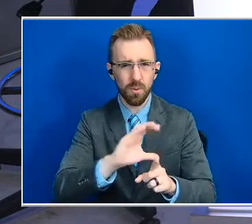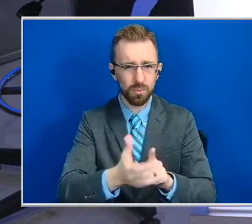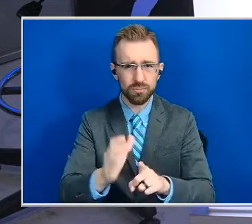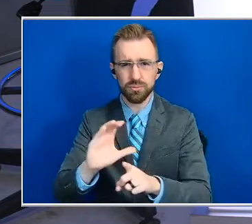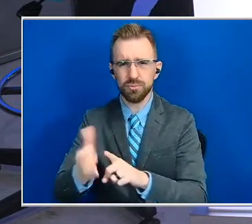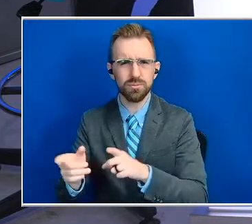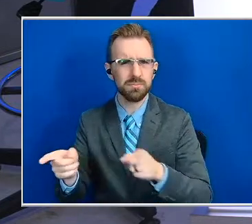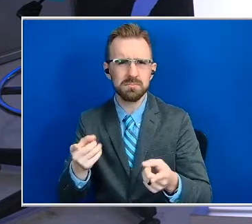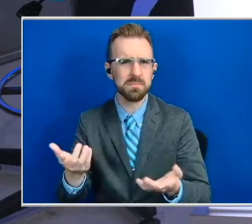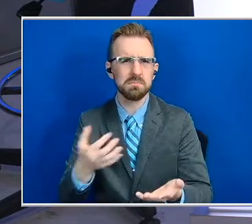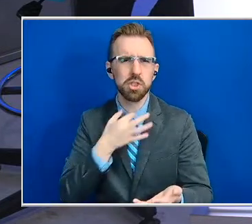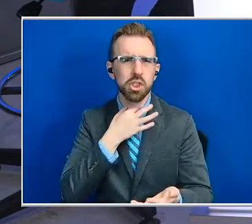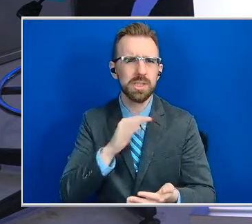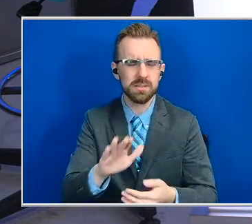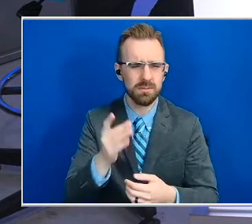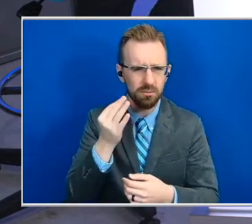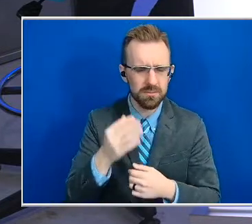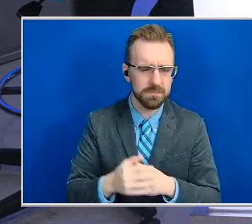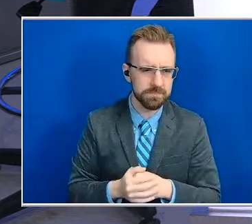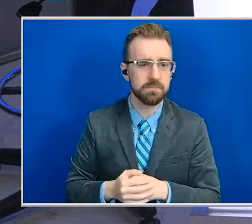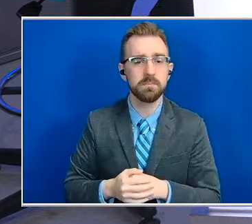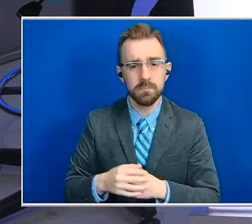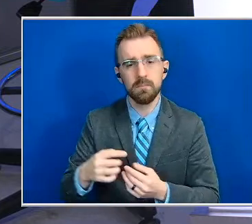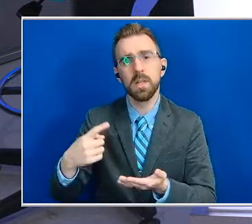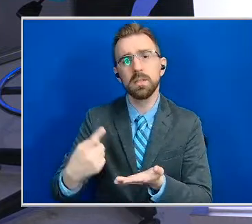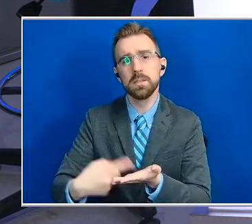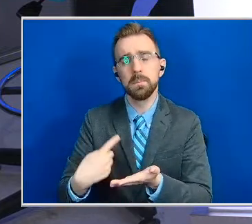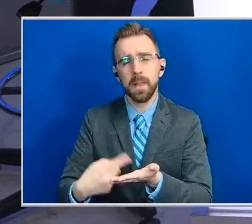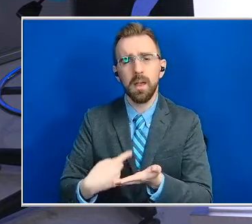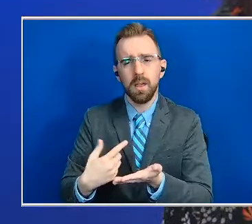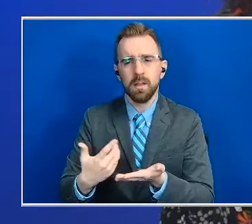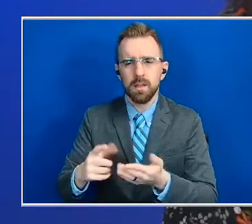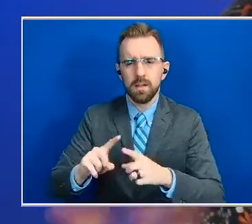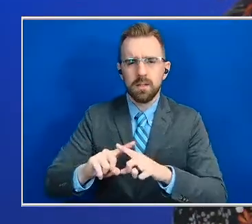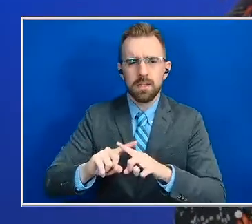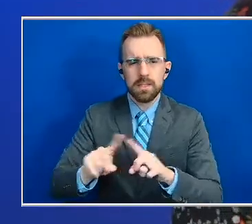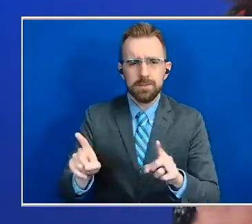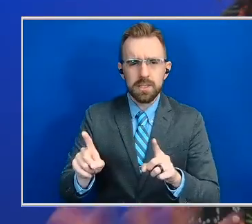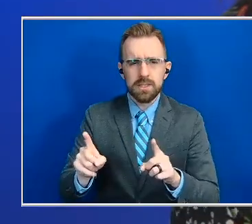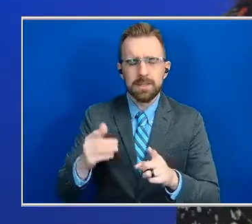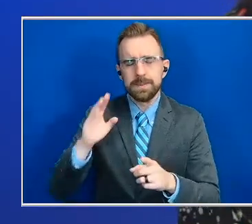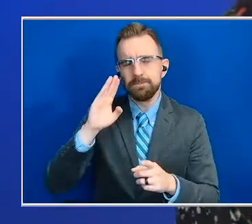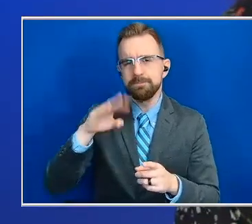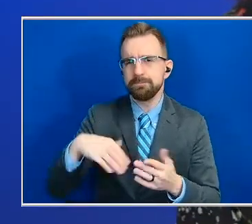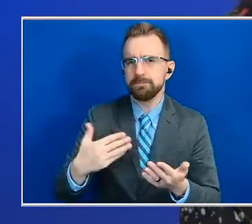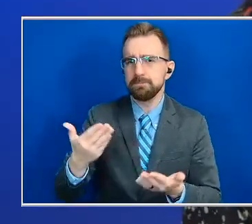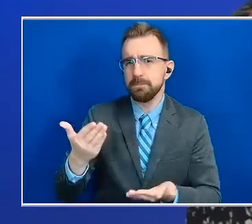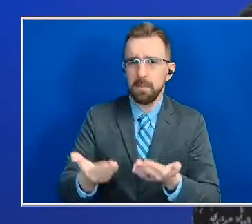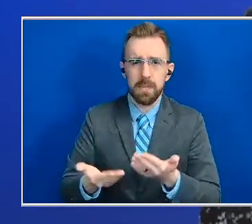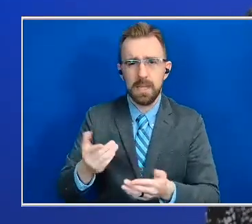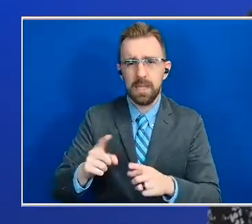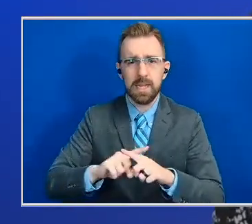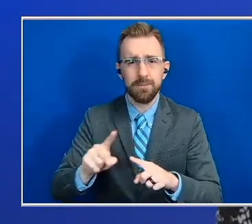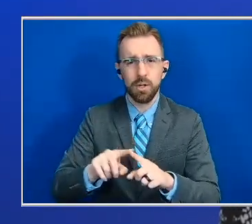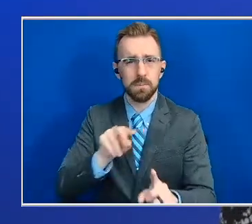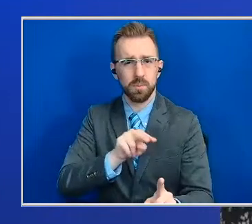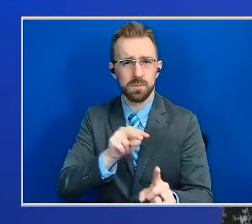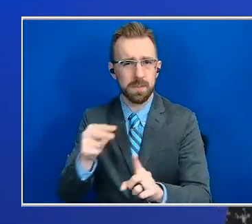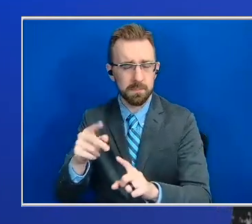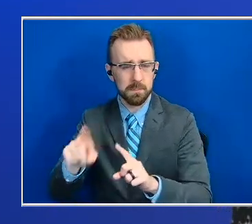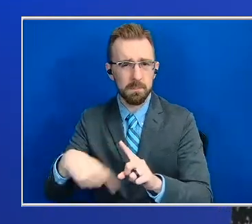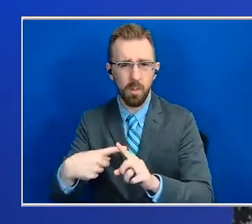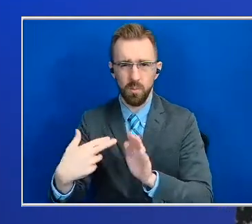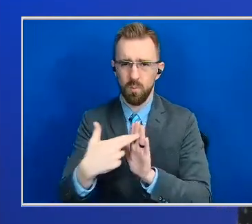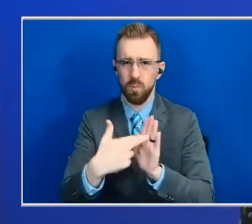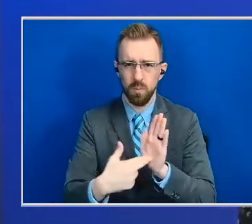think? I think sometimes there are different, maybe different perceptions about the role of breastfeeding in